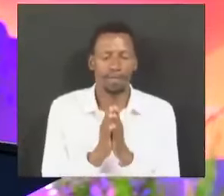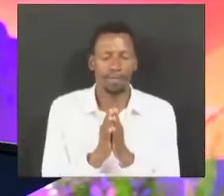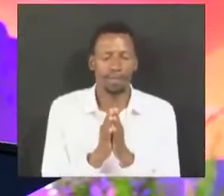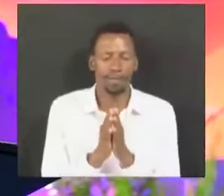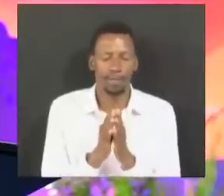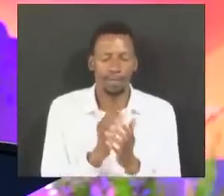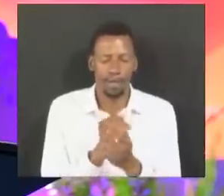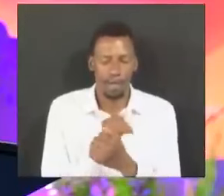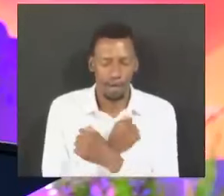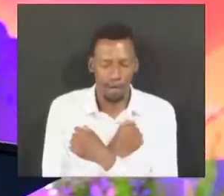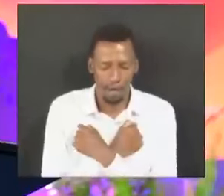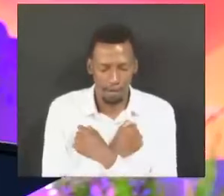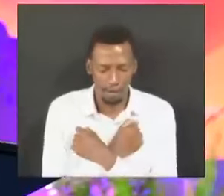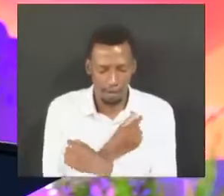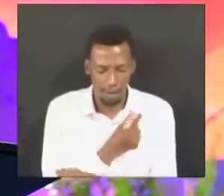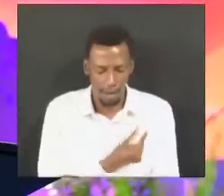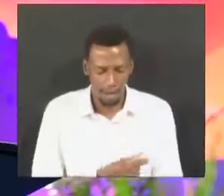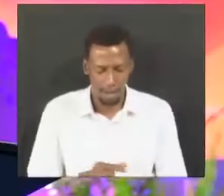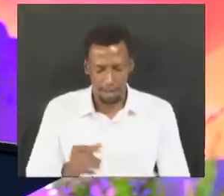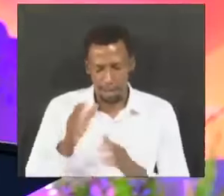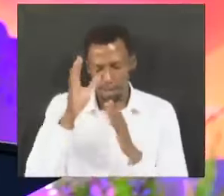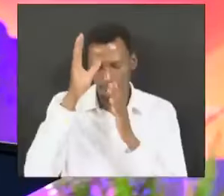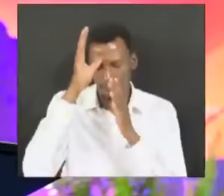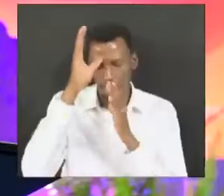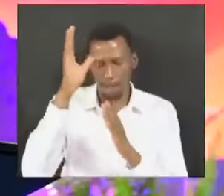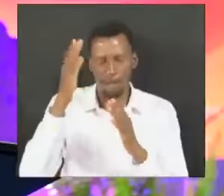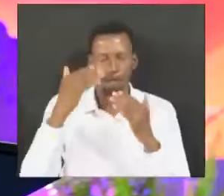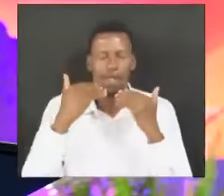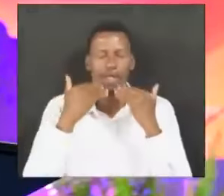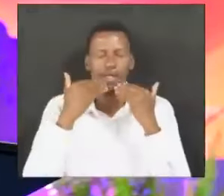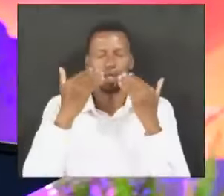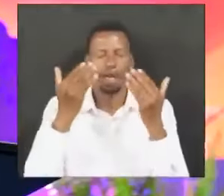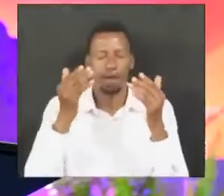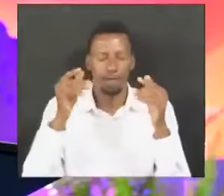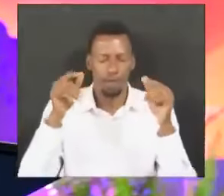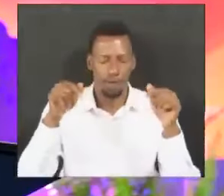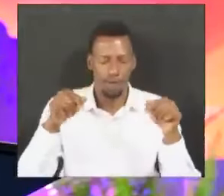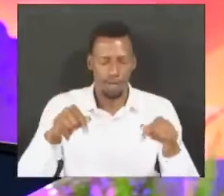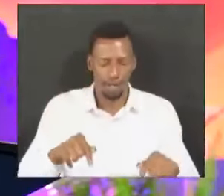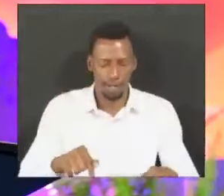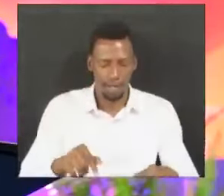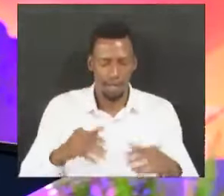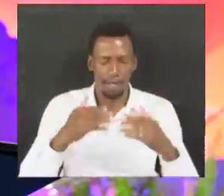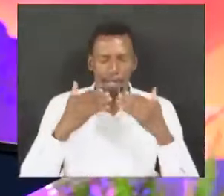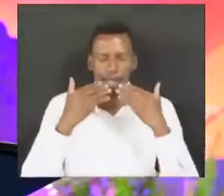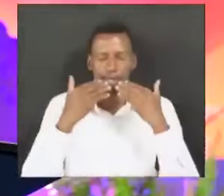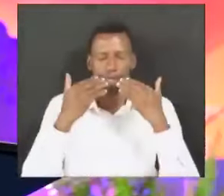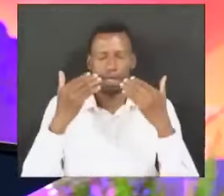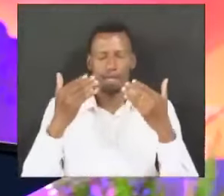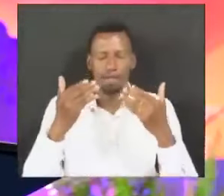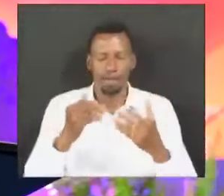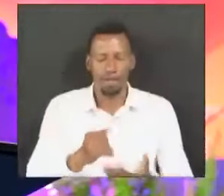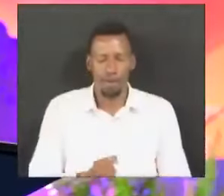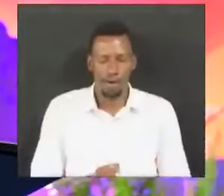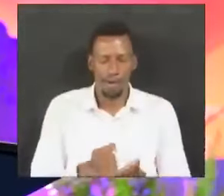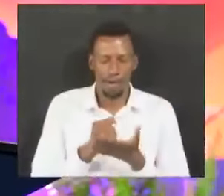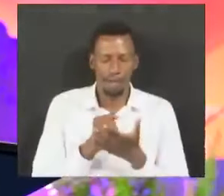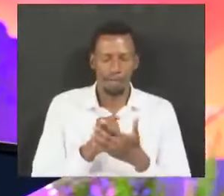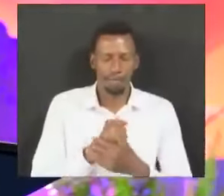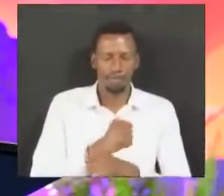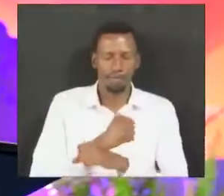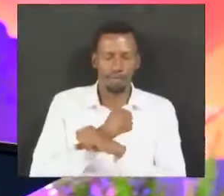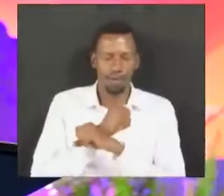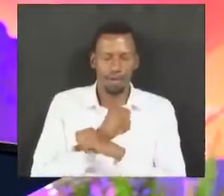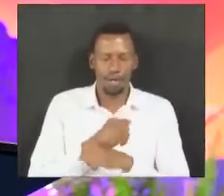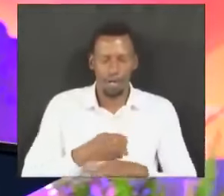Our loving and gracious Father, we thank you for this day. We thank you for helping us and protecting us and giving us the privilege